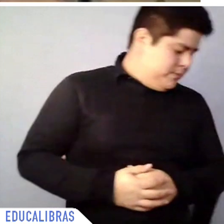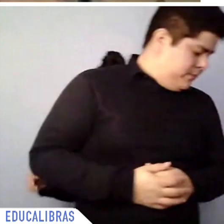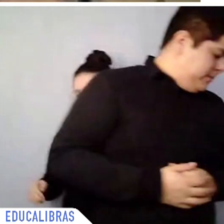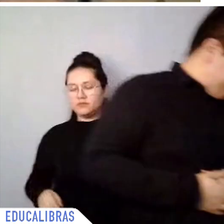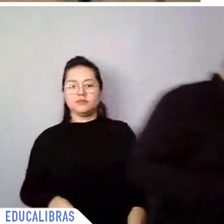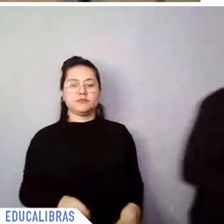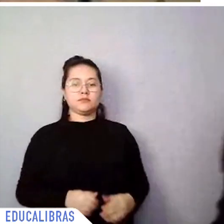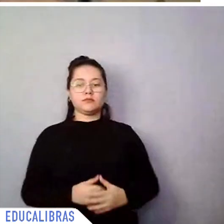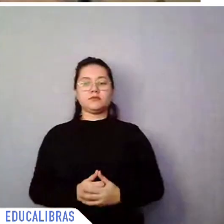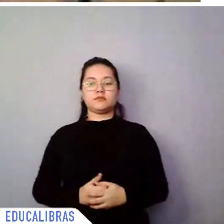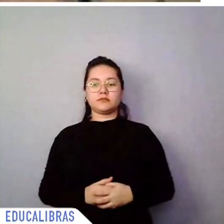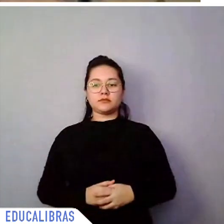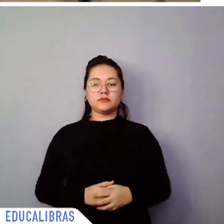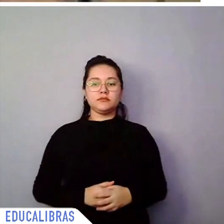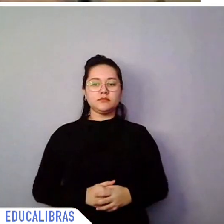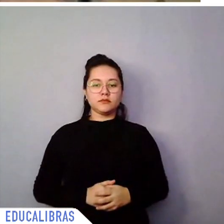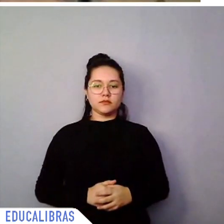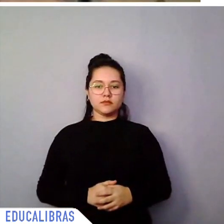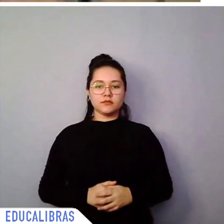their vaccination.